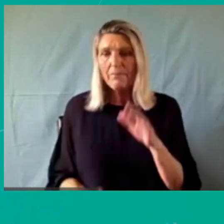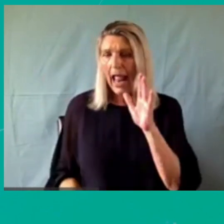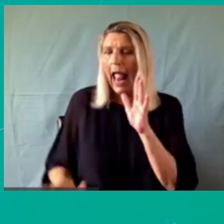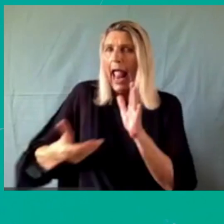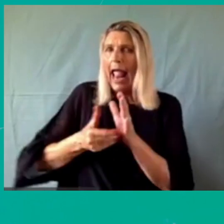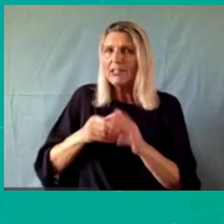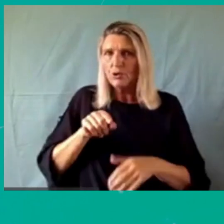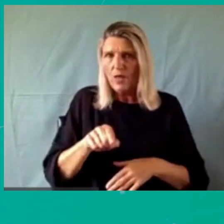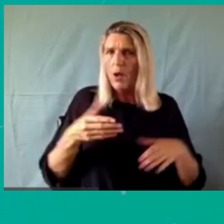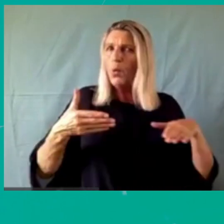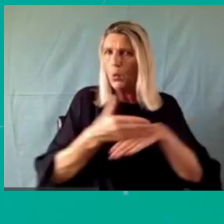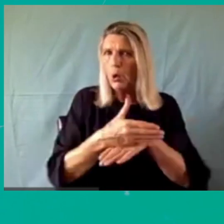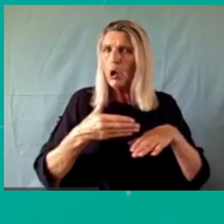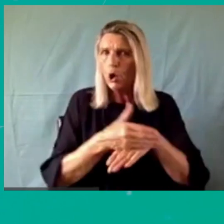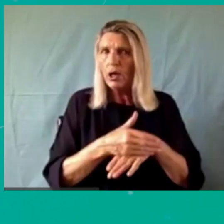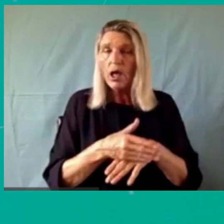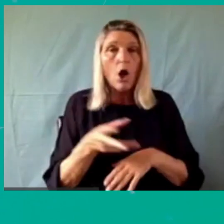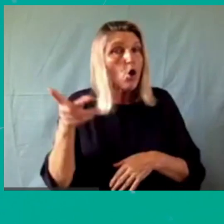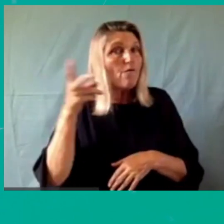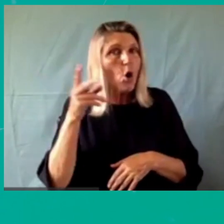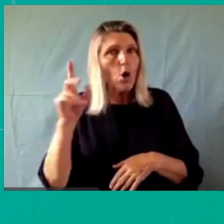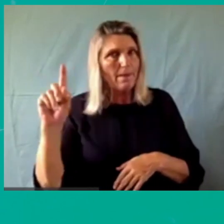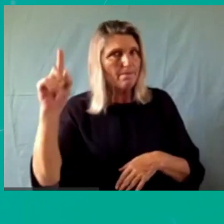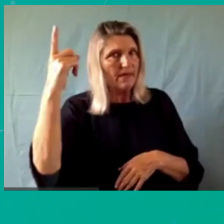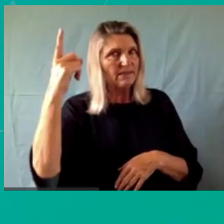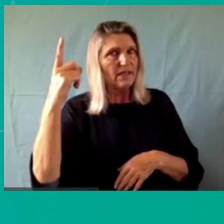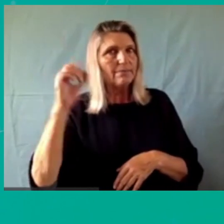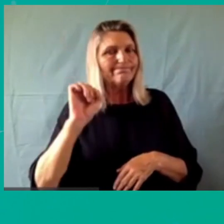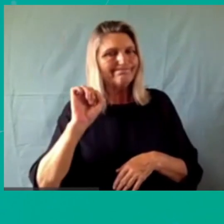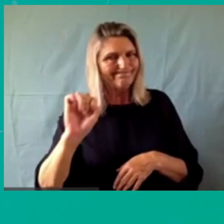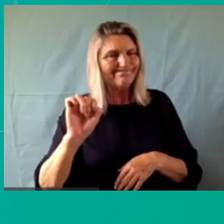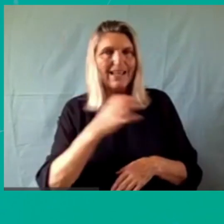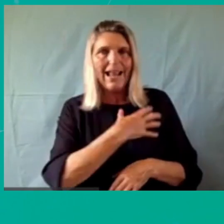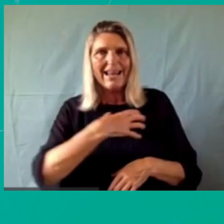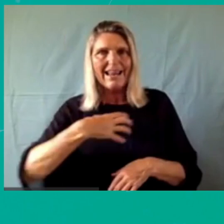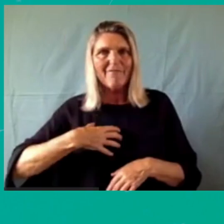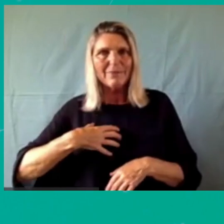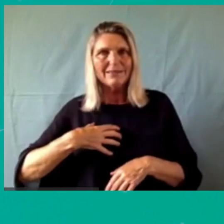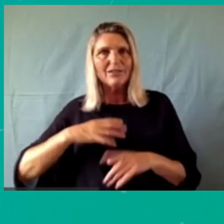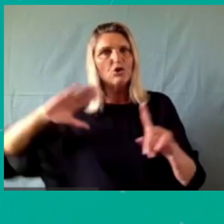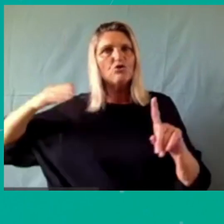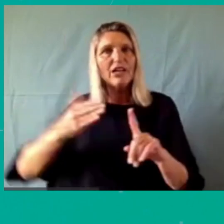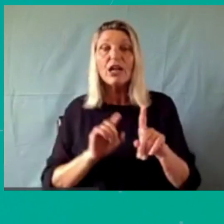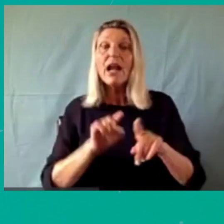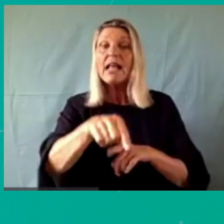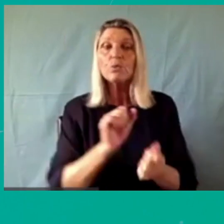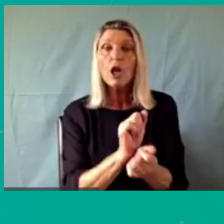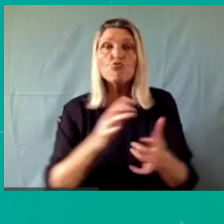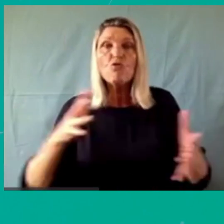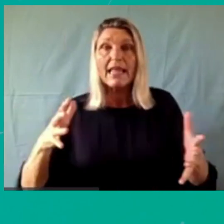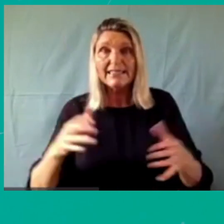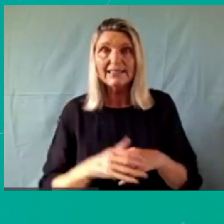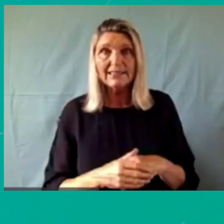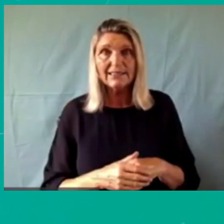just heard the Minister talk about the release of the government strategy next week. And I think the two reports we launched today give us a framing with